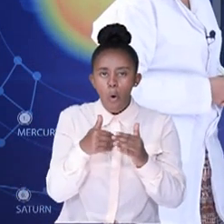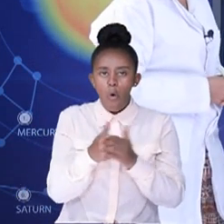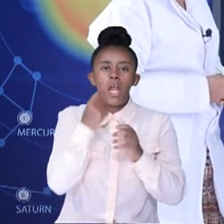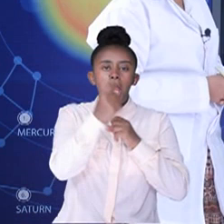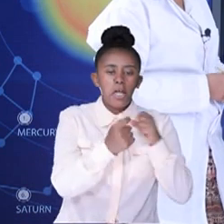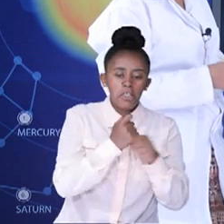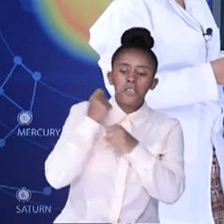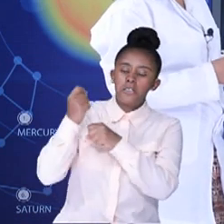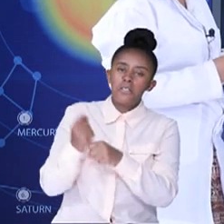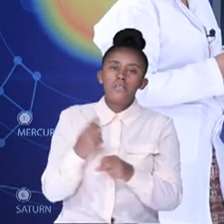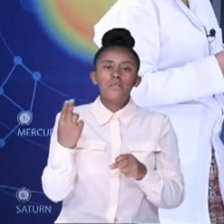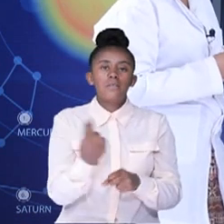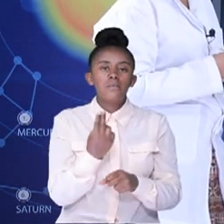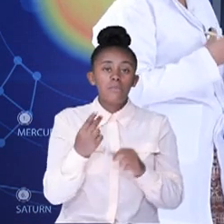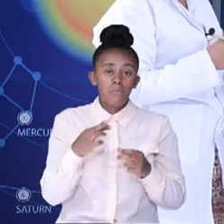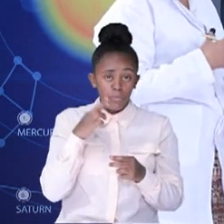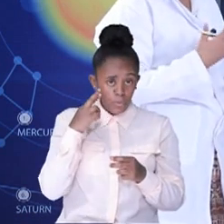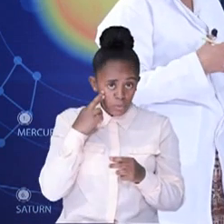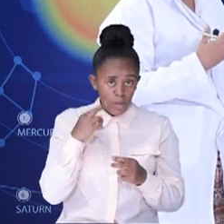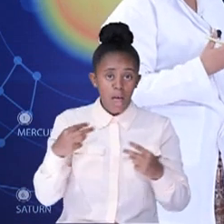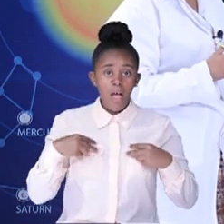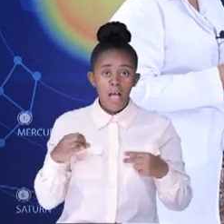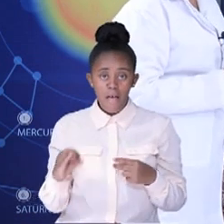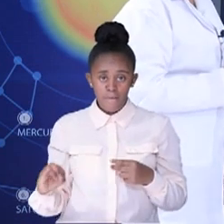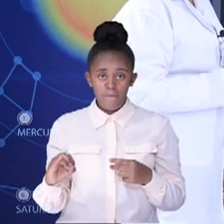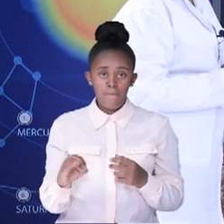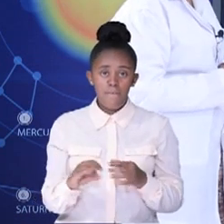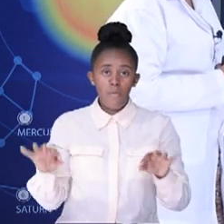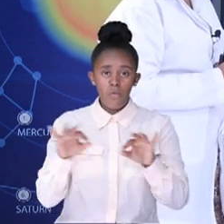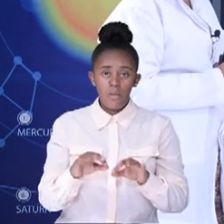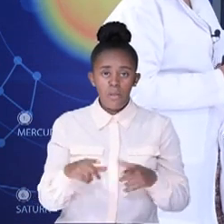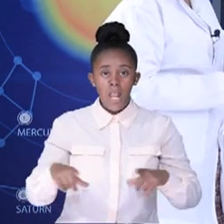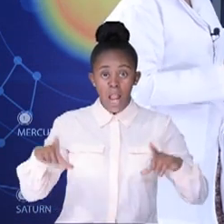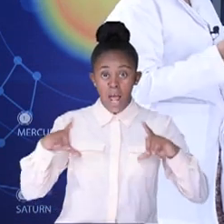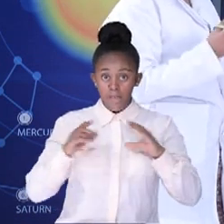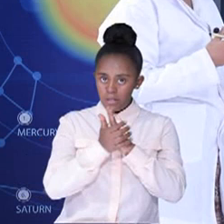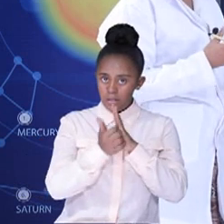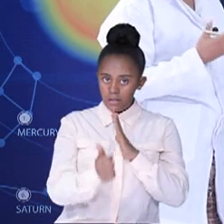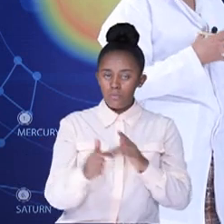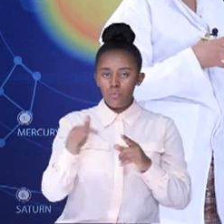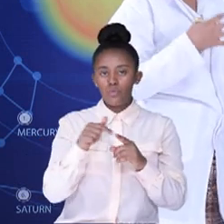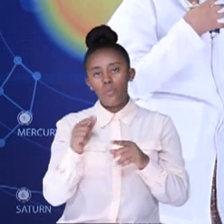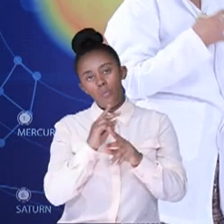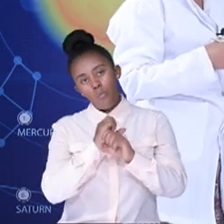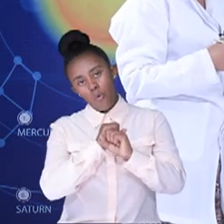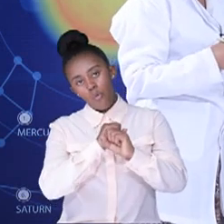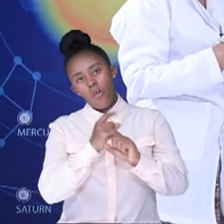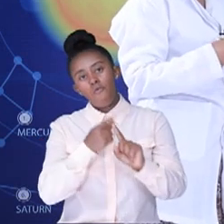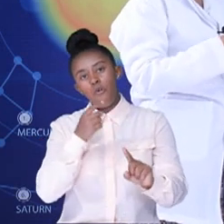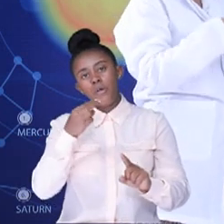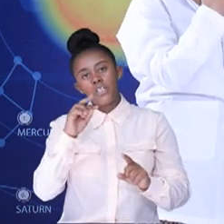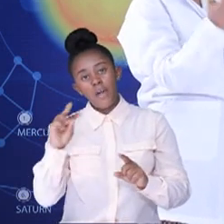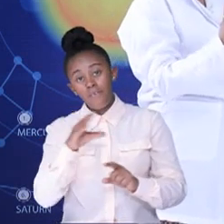individuals because having important life skills can help us to protect ourselves from